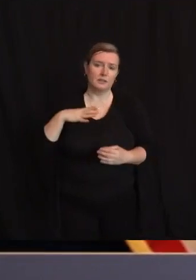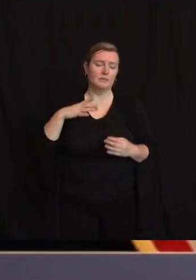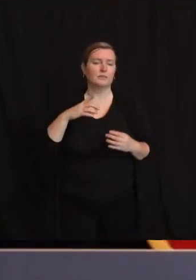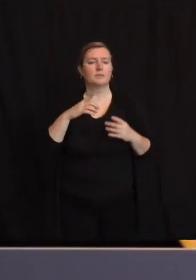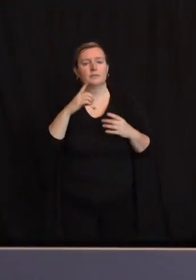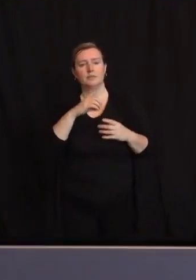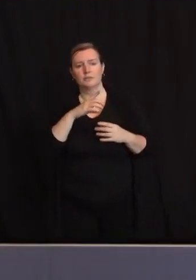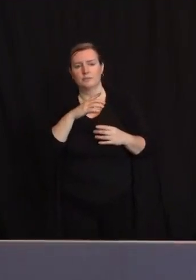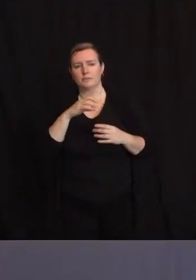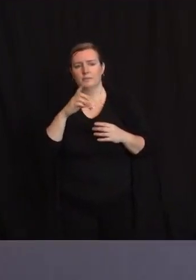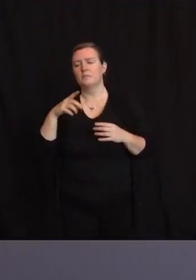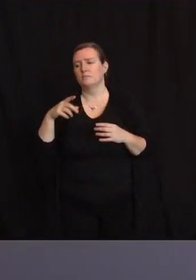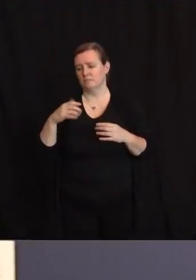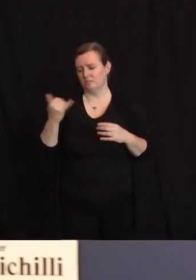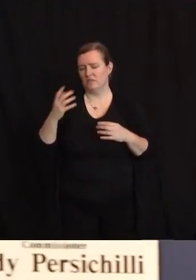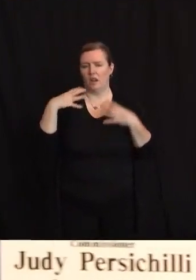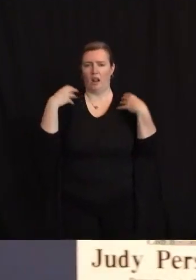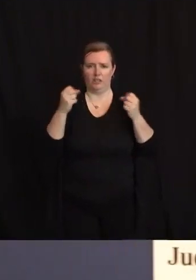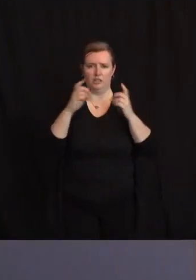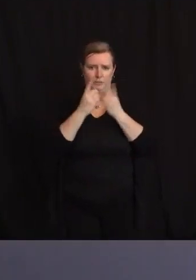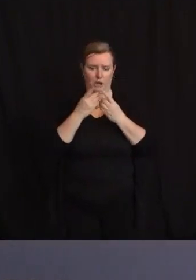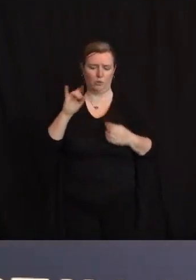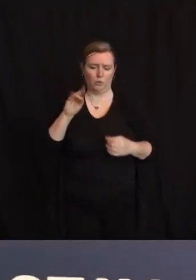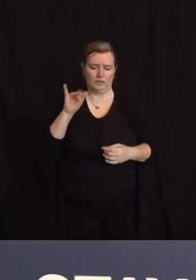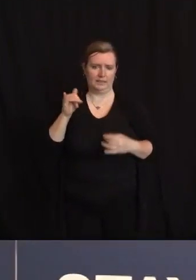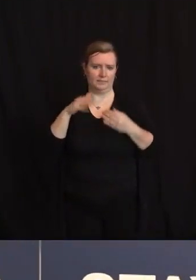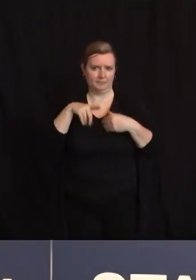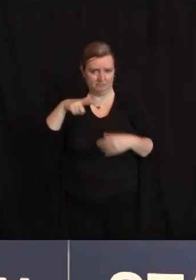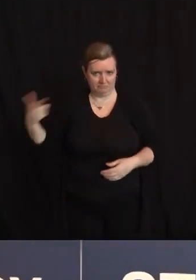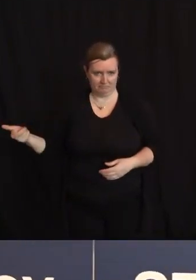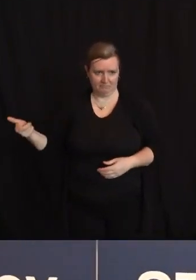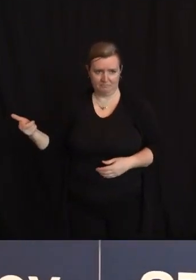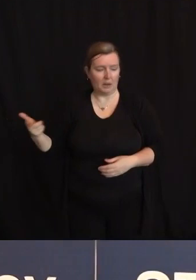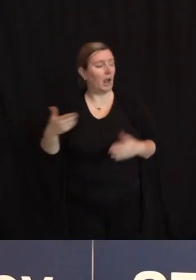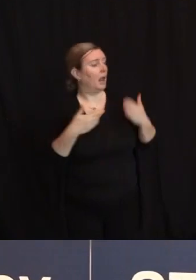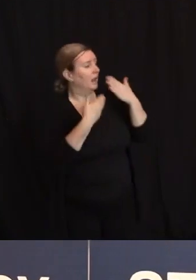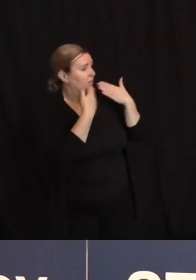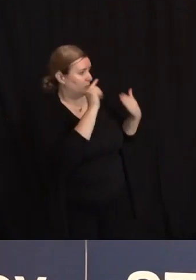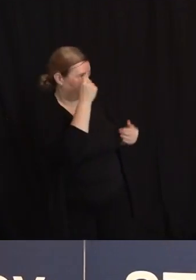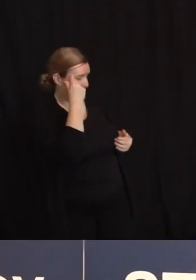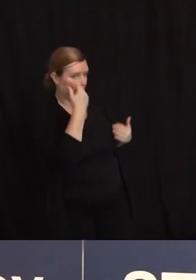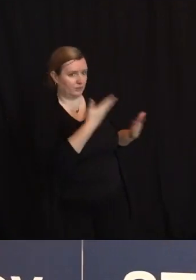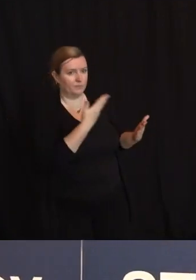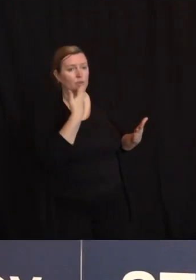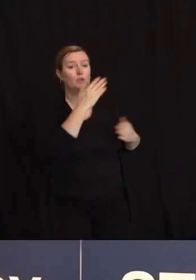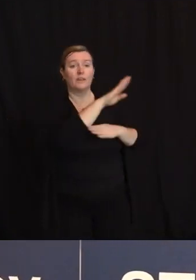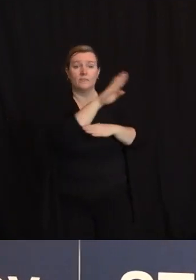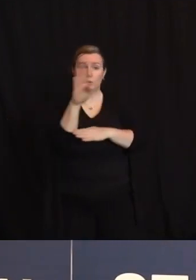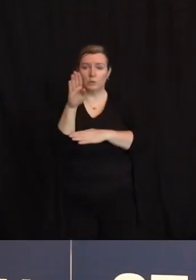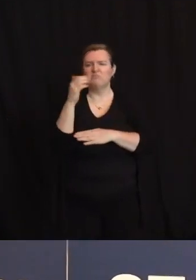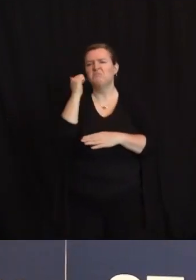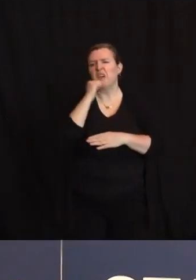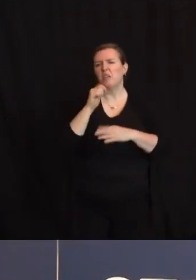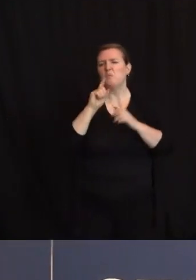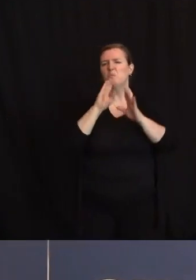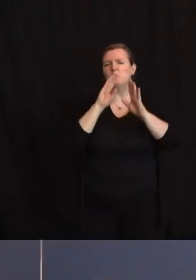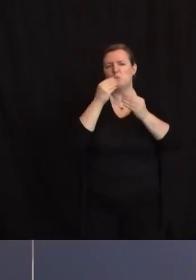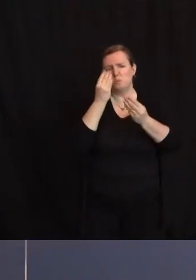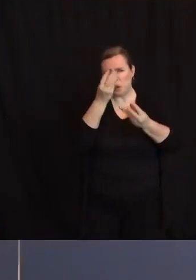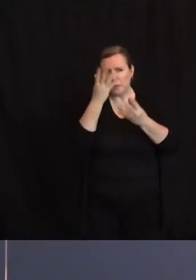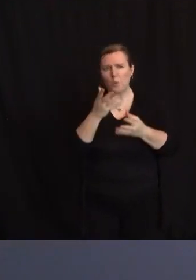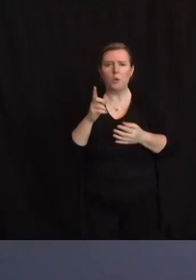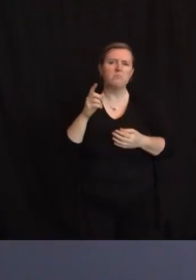Judy Persichilli. Thank you, Governor. Good afternoon. In my daily reports, I usually provide you with information on the